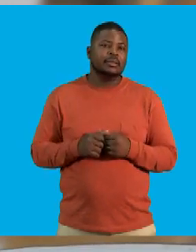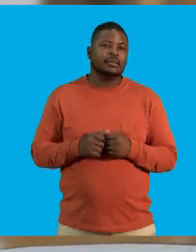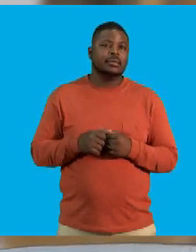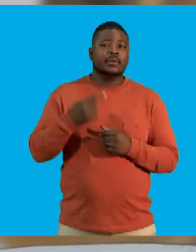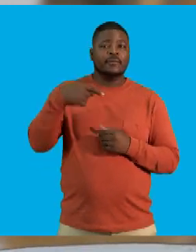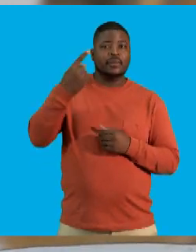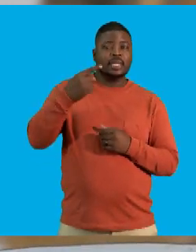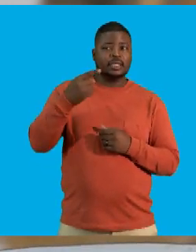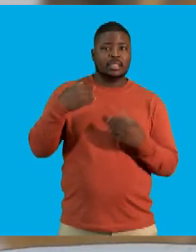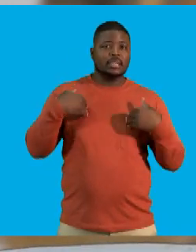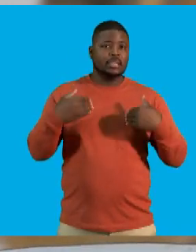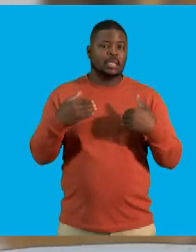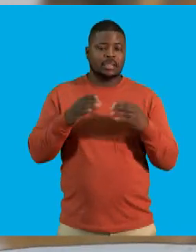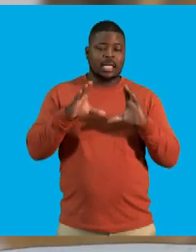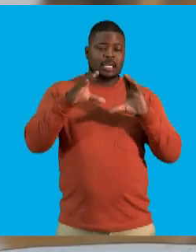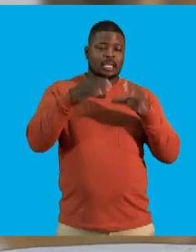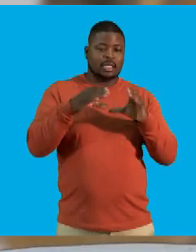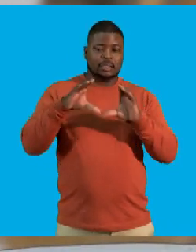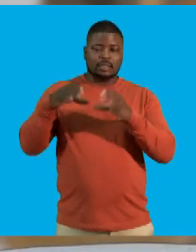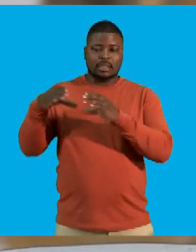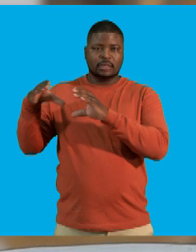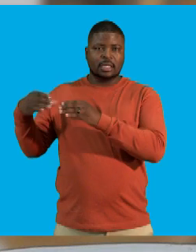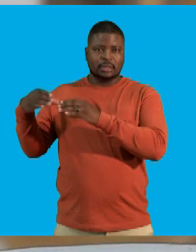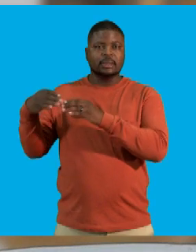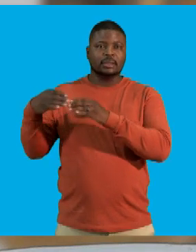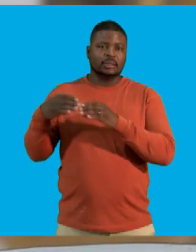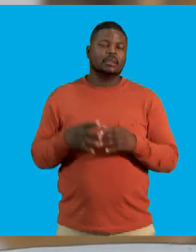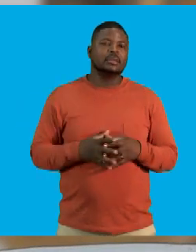we'll start with class intervals.